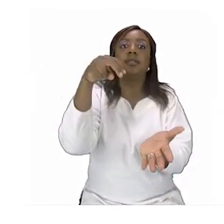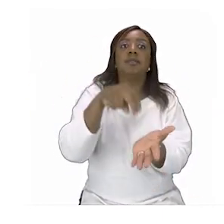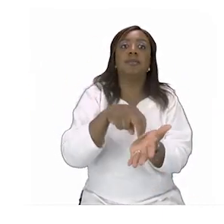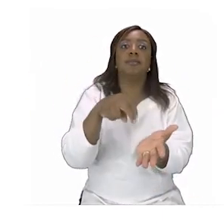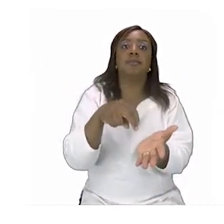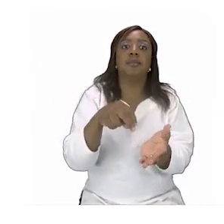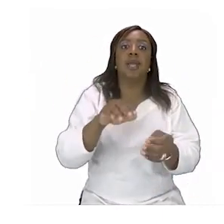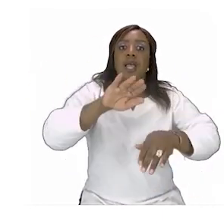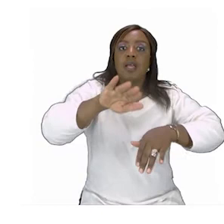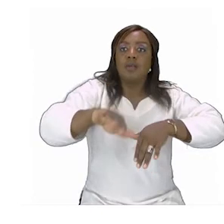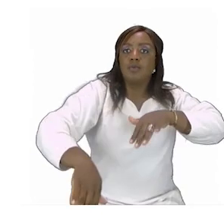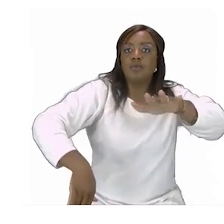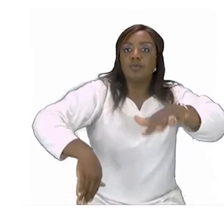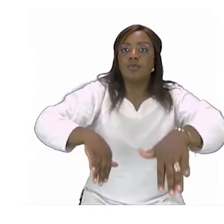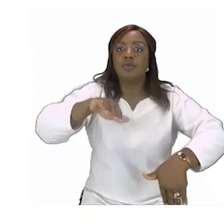swimming,